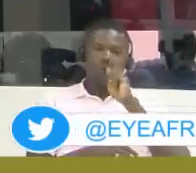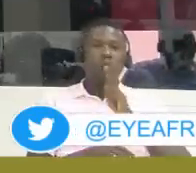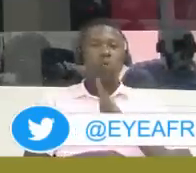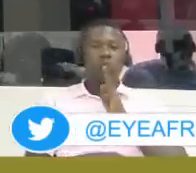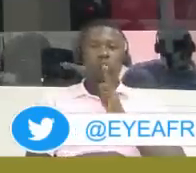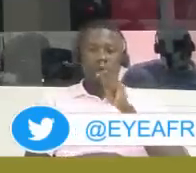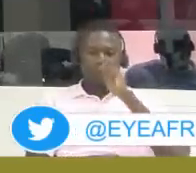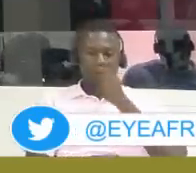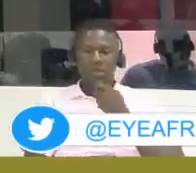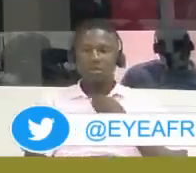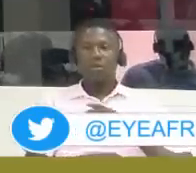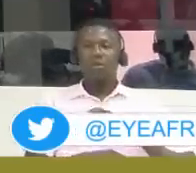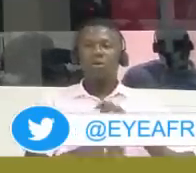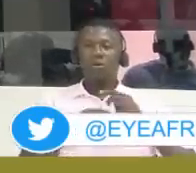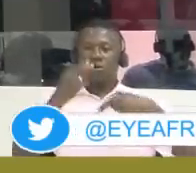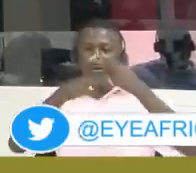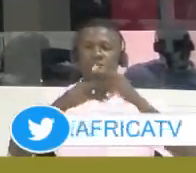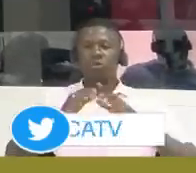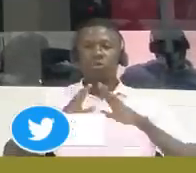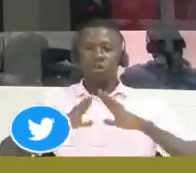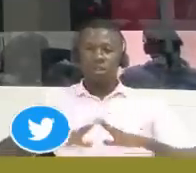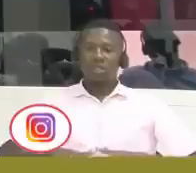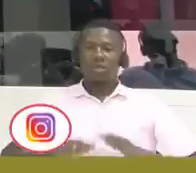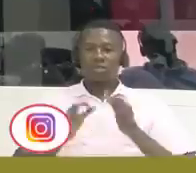thank you all for your attention.